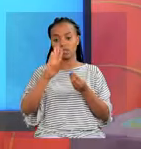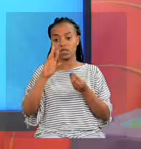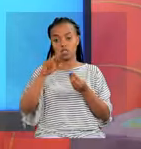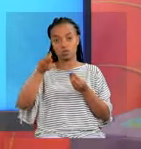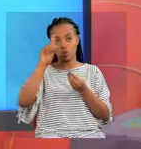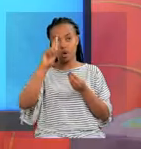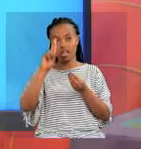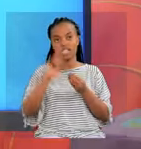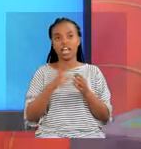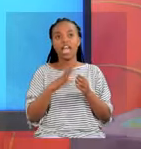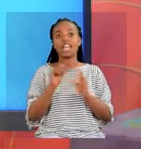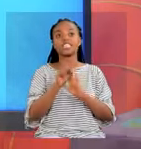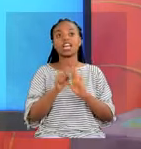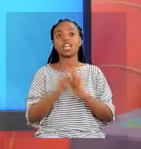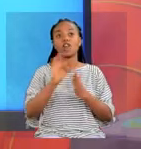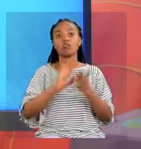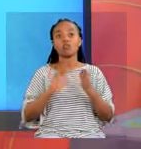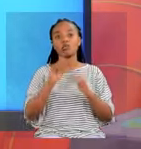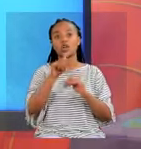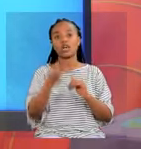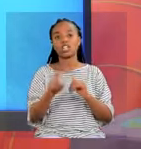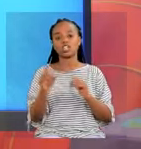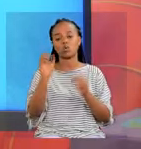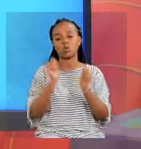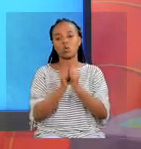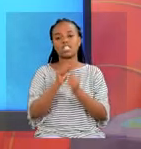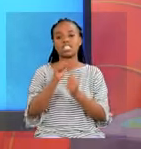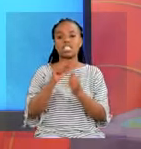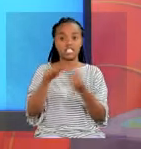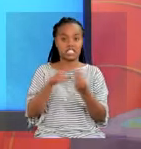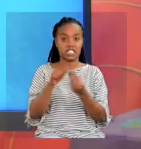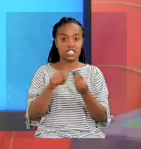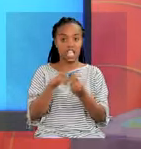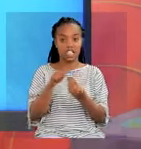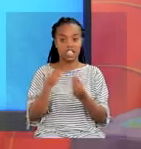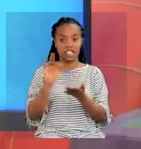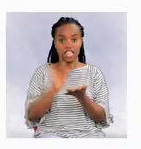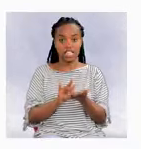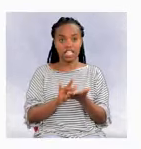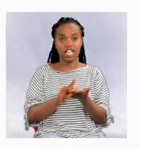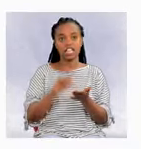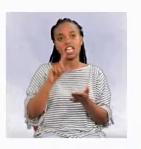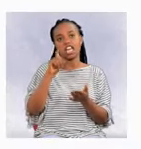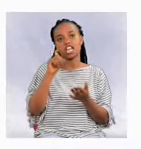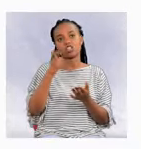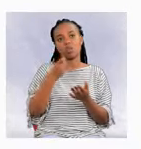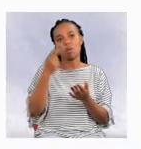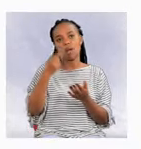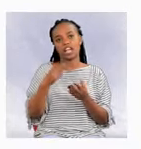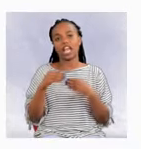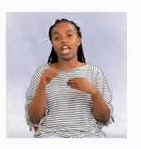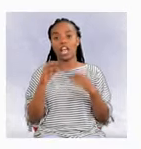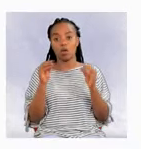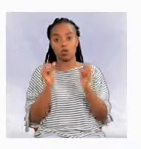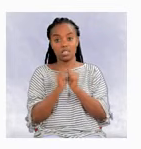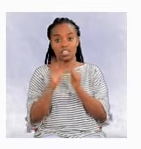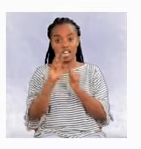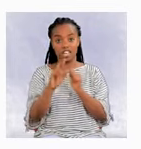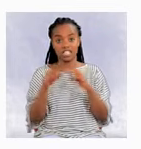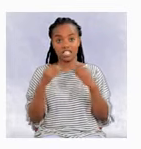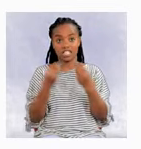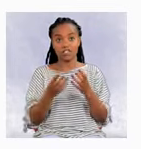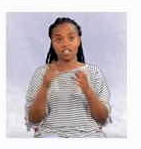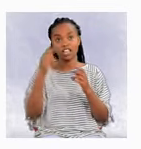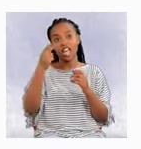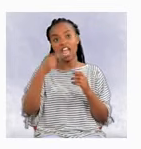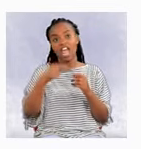the standard form of equation of a circle with center h, k and radius is given by x minus h